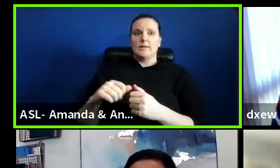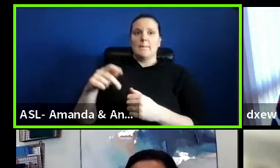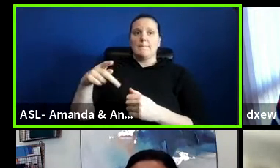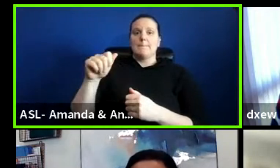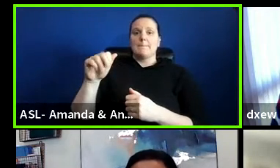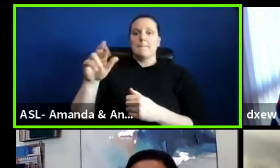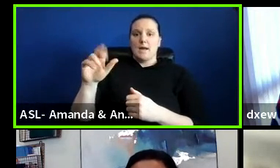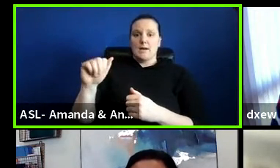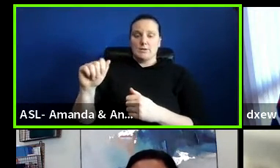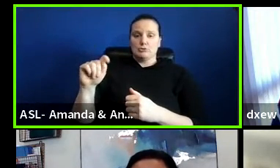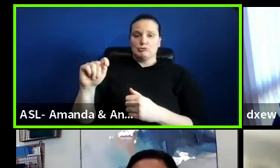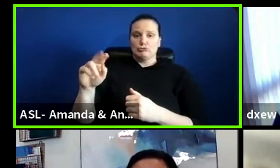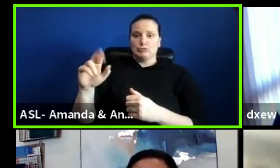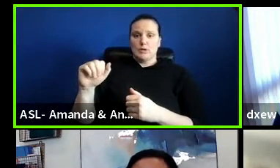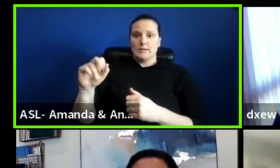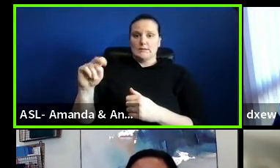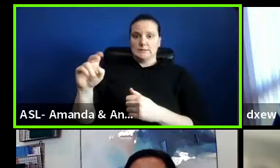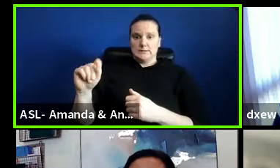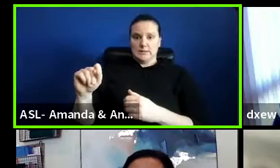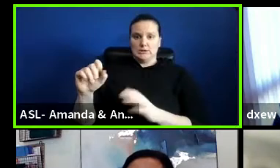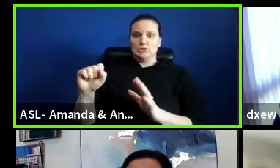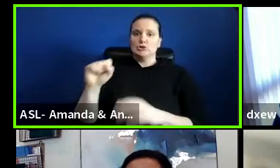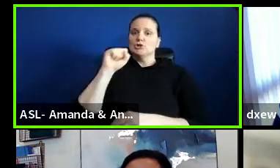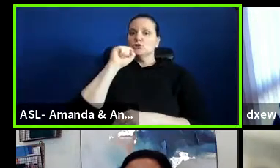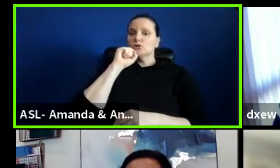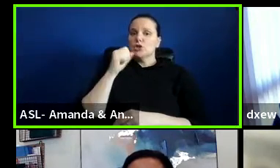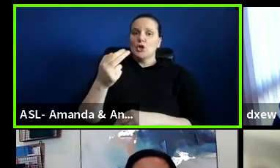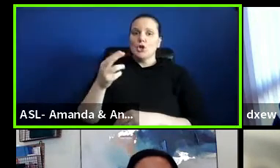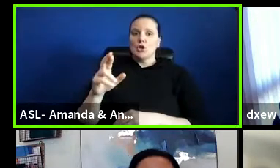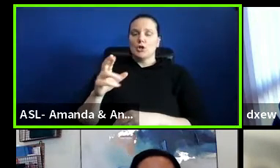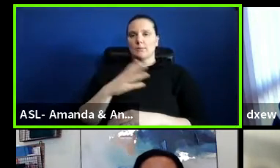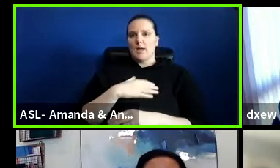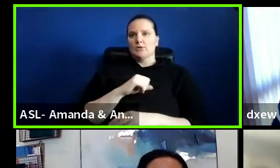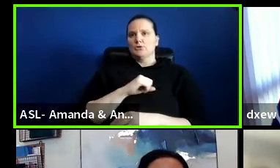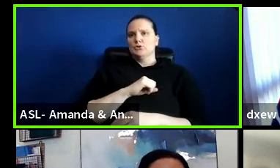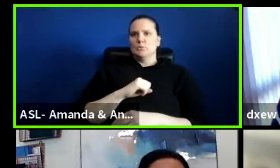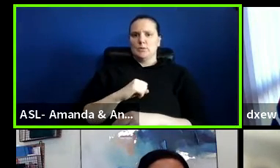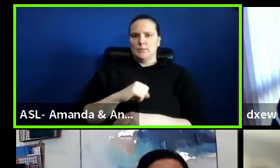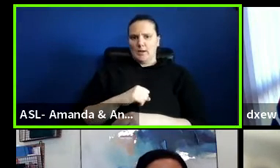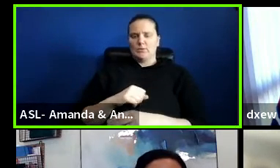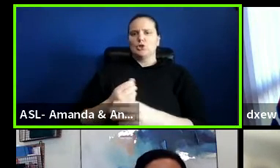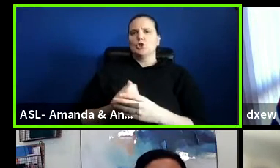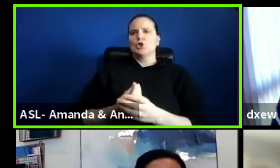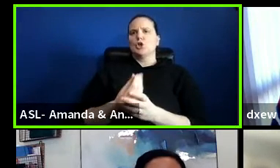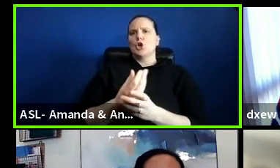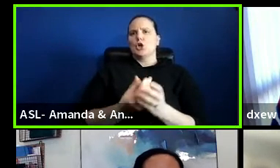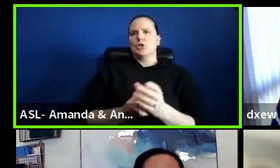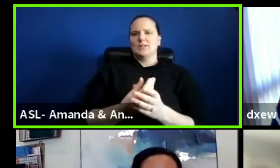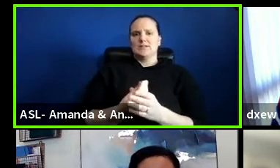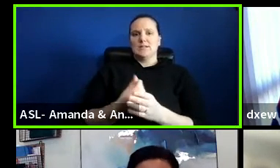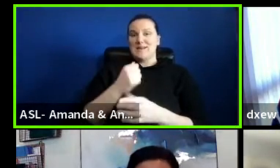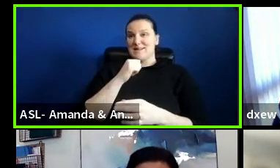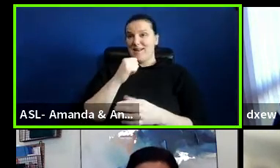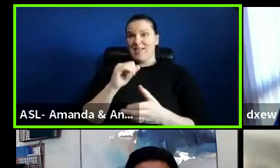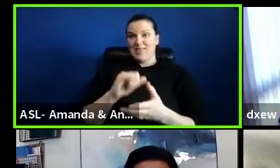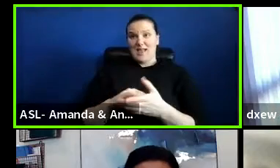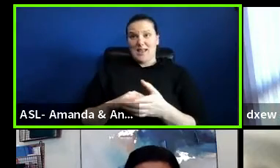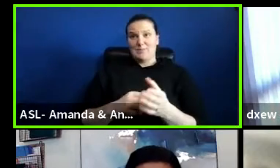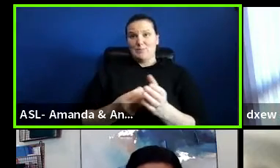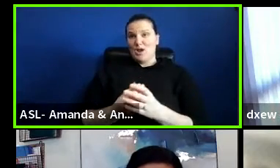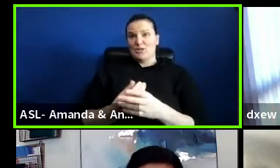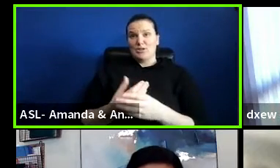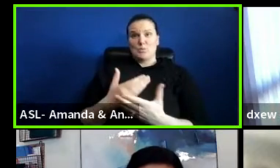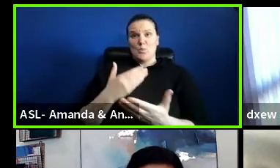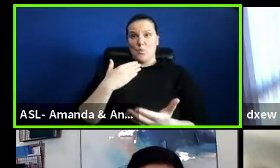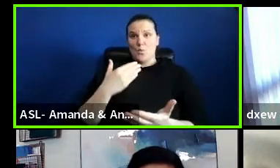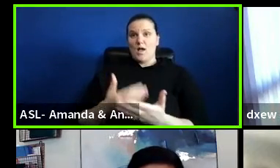and she, her, and my superpower is gardening. Not that I garden so